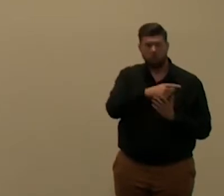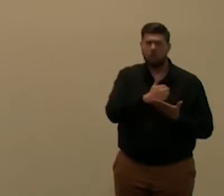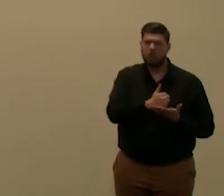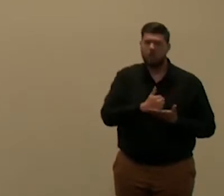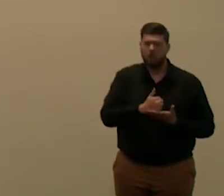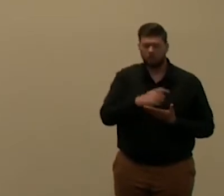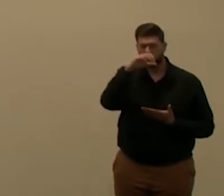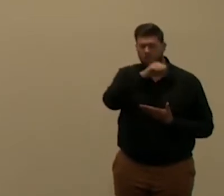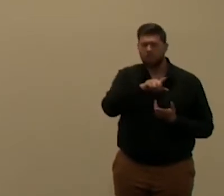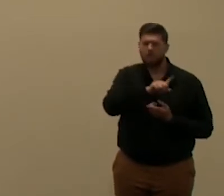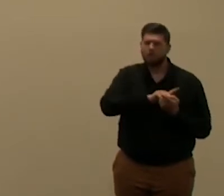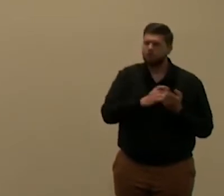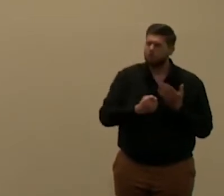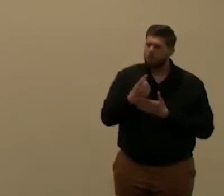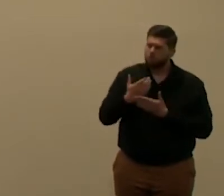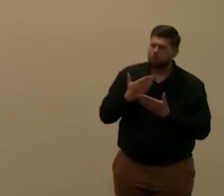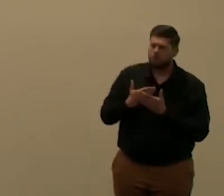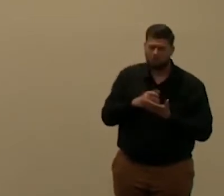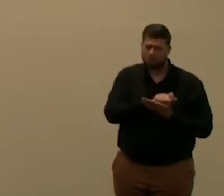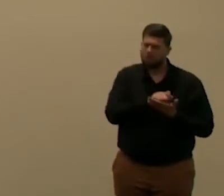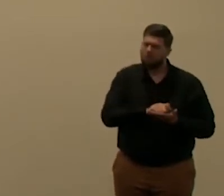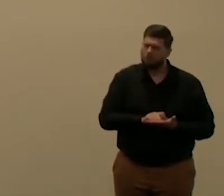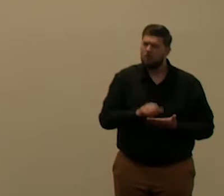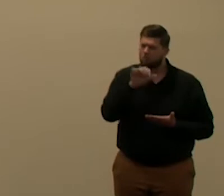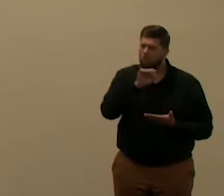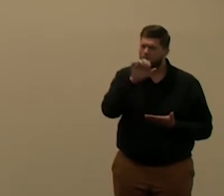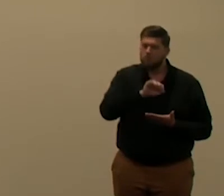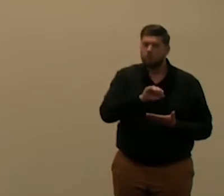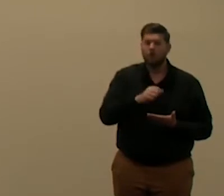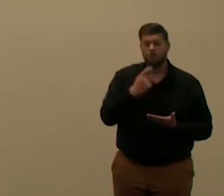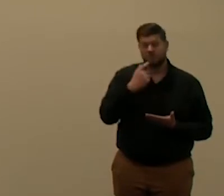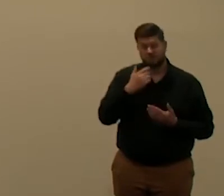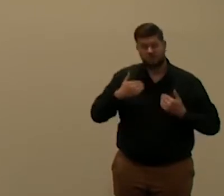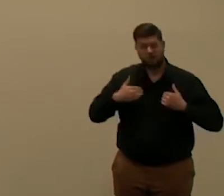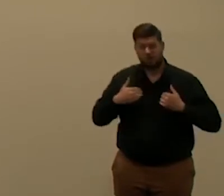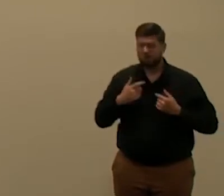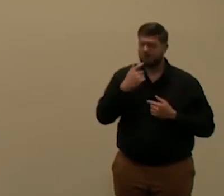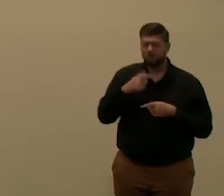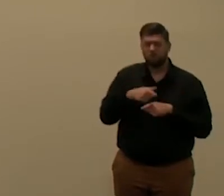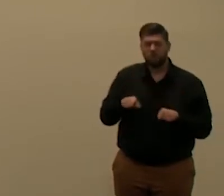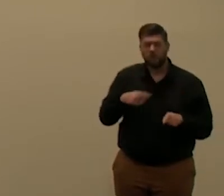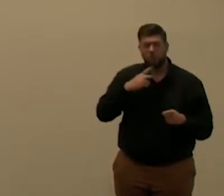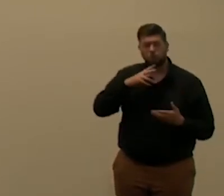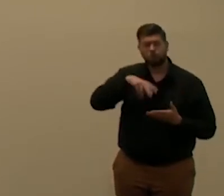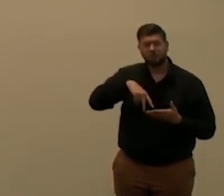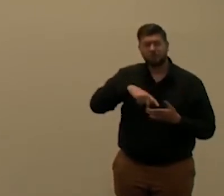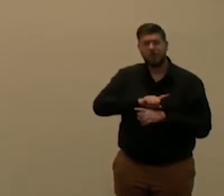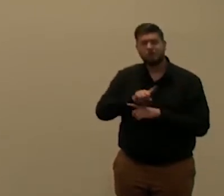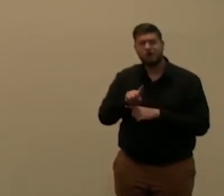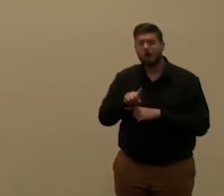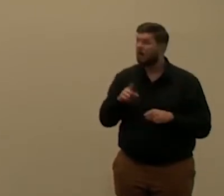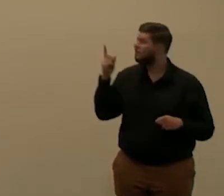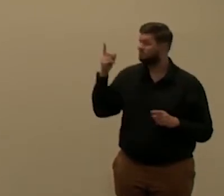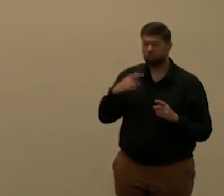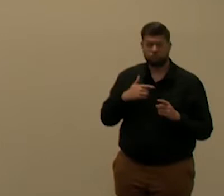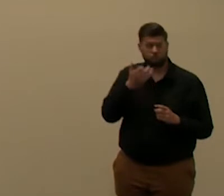way. It will make it easier for you to write them. It will make it easier for everyone else to read them. This is just something that I pulled